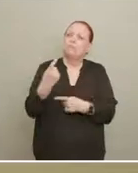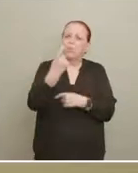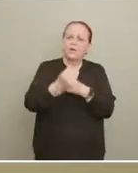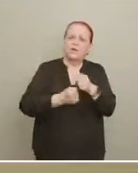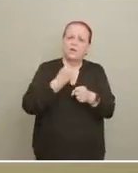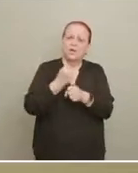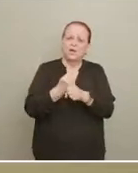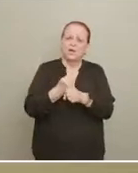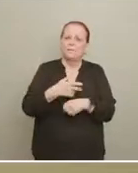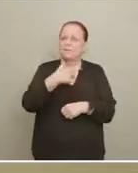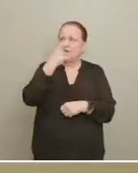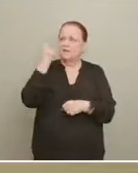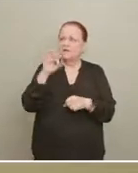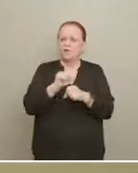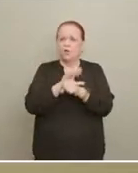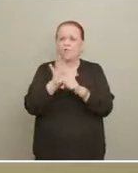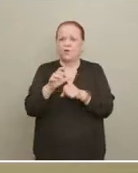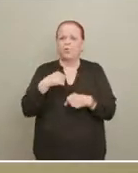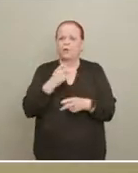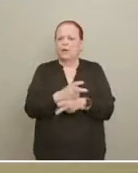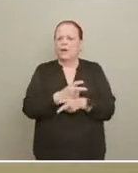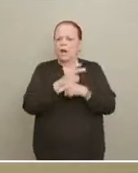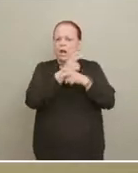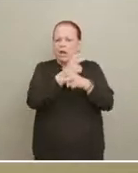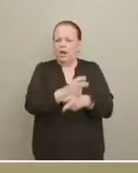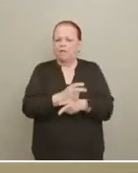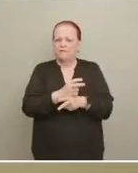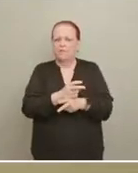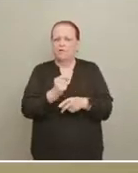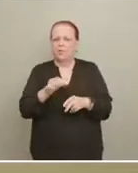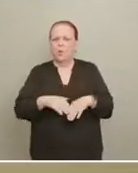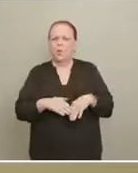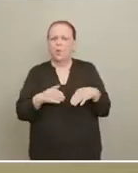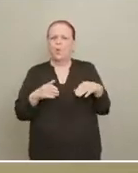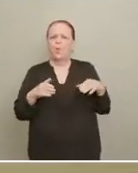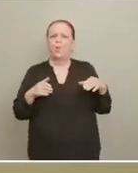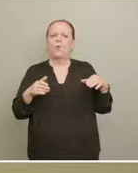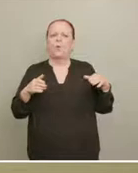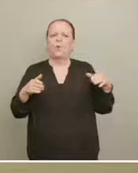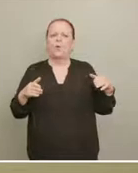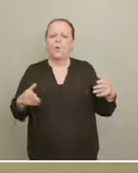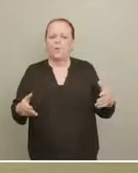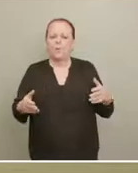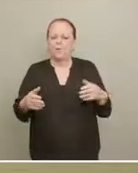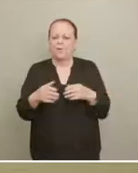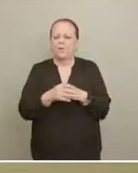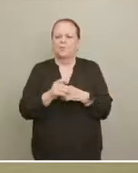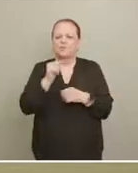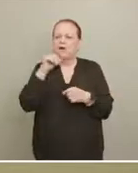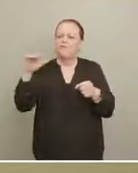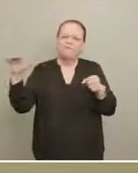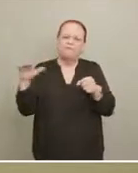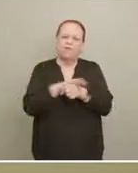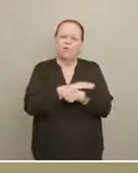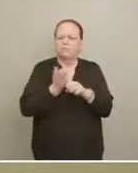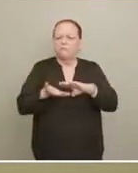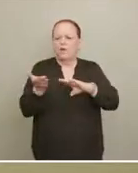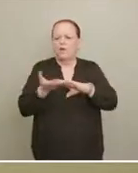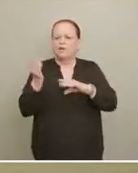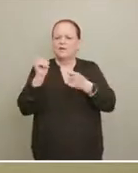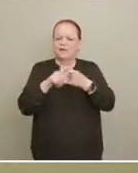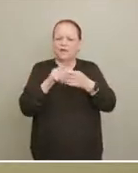of COVID, we were very conscientious in phasing the opening of the campus, and so it wasn't fully operational until the end of